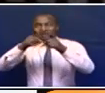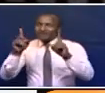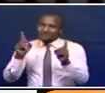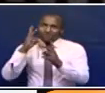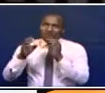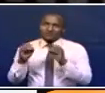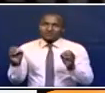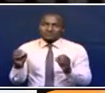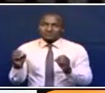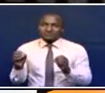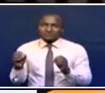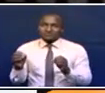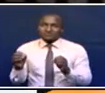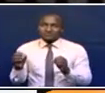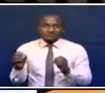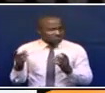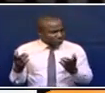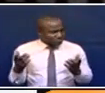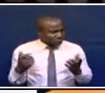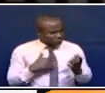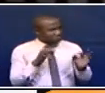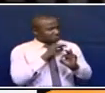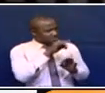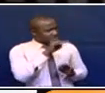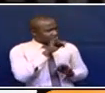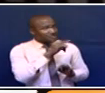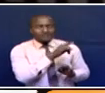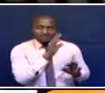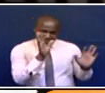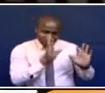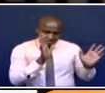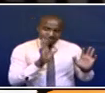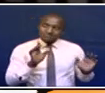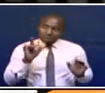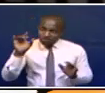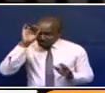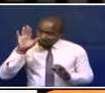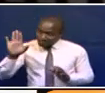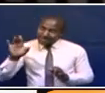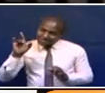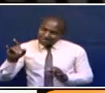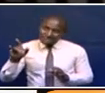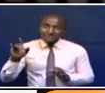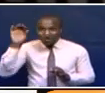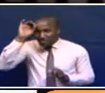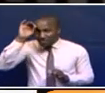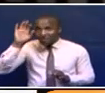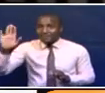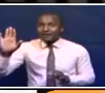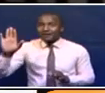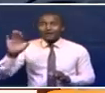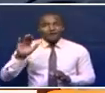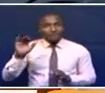was about to say, okay, there goes another ultimatum. It's not an ultimatum. This is considered view from a